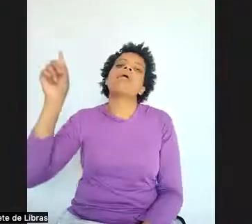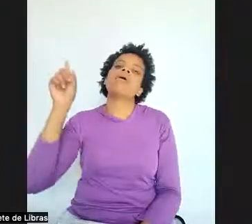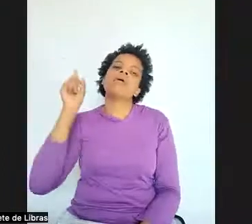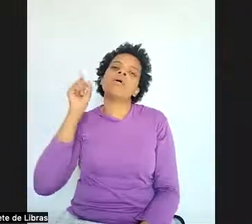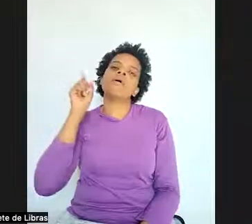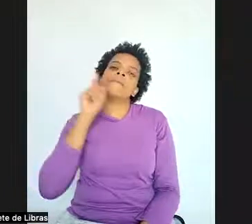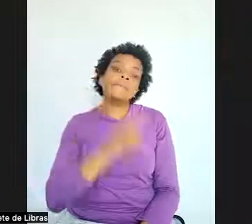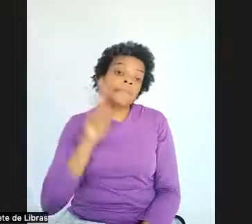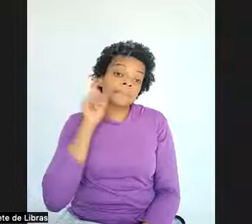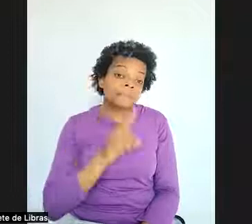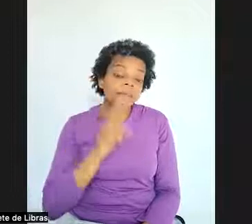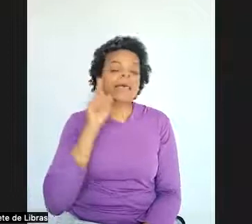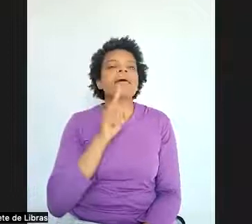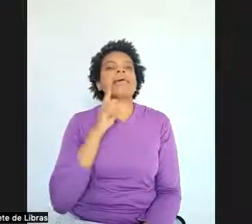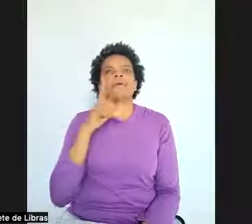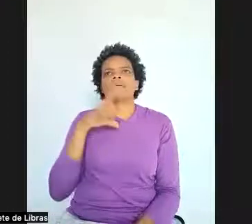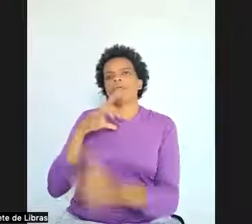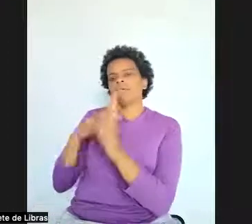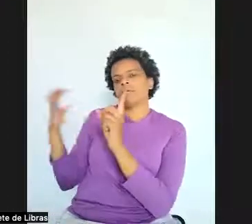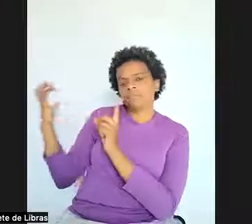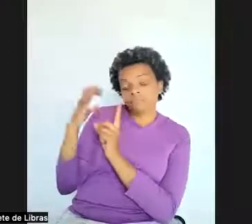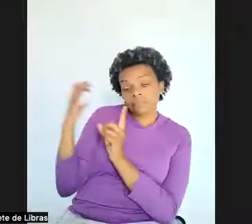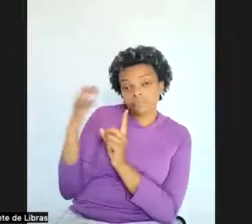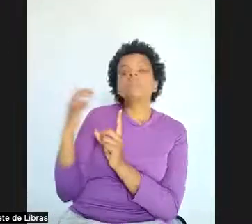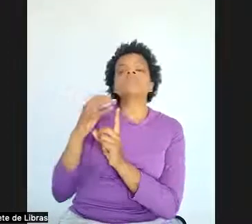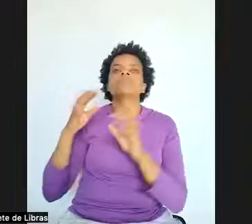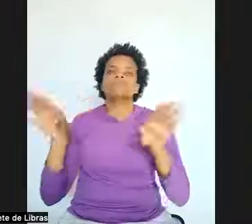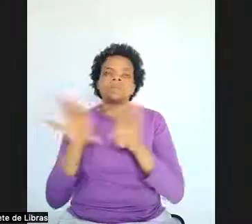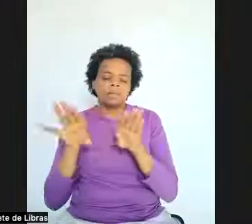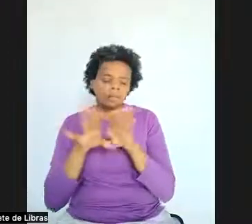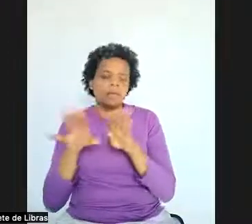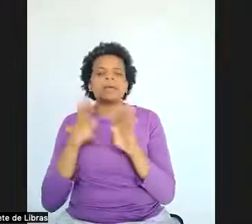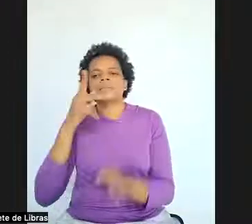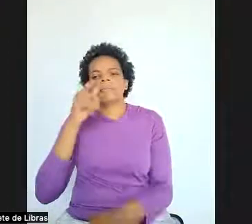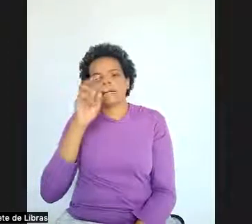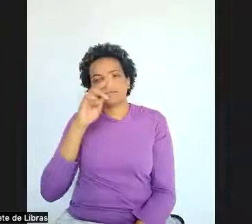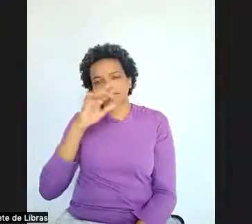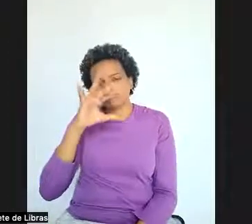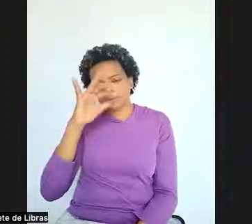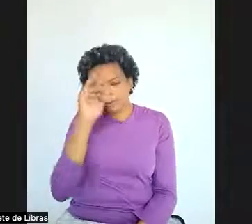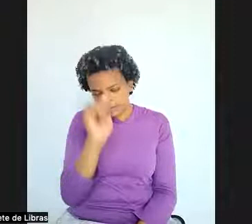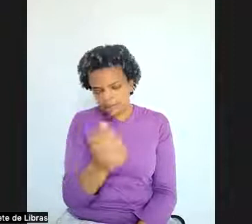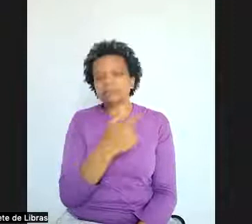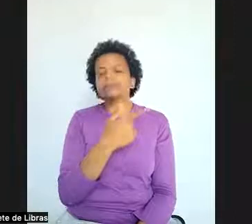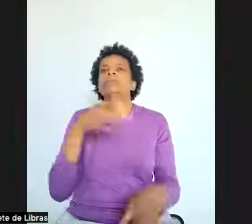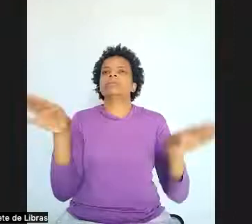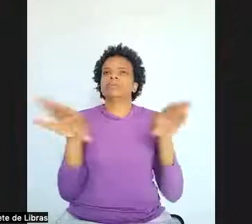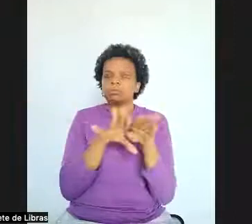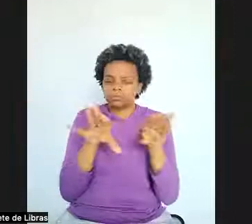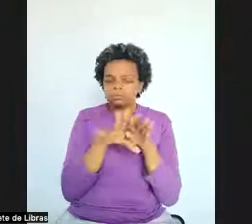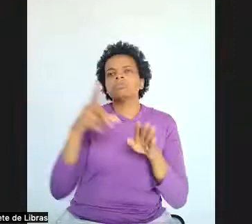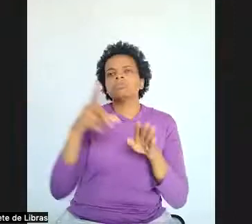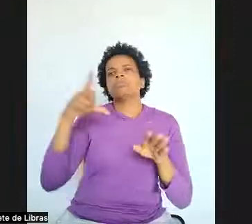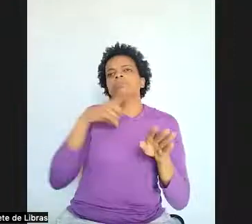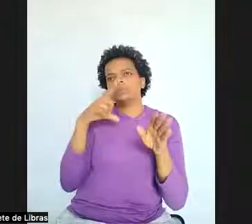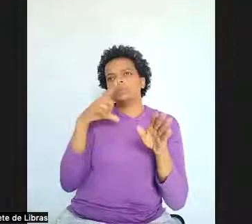Cambridge, England, where that is where they have a good relationship.